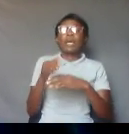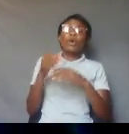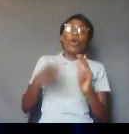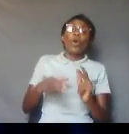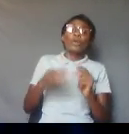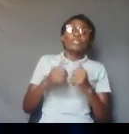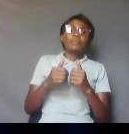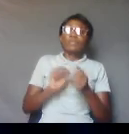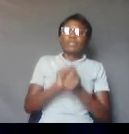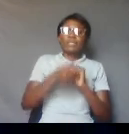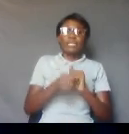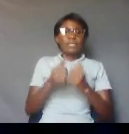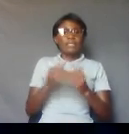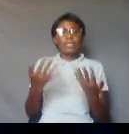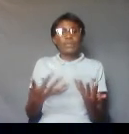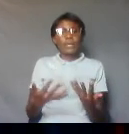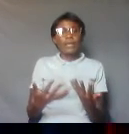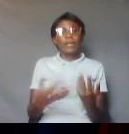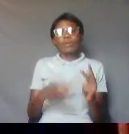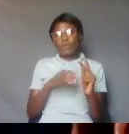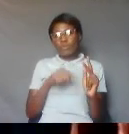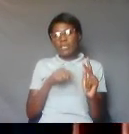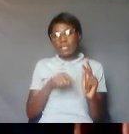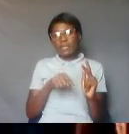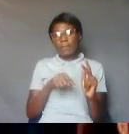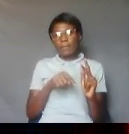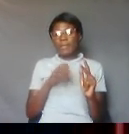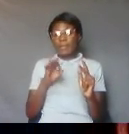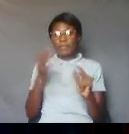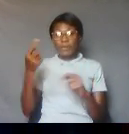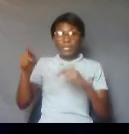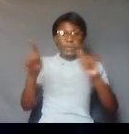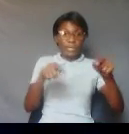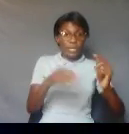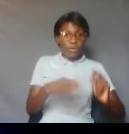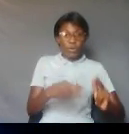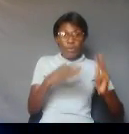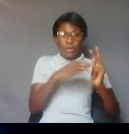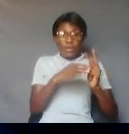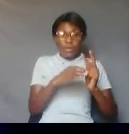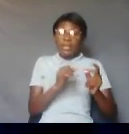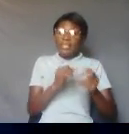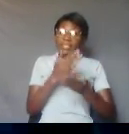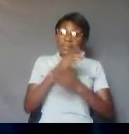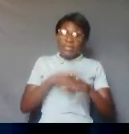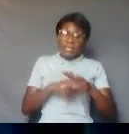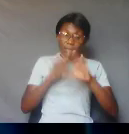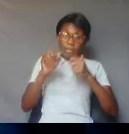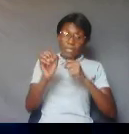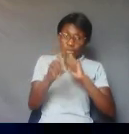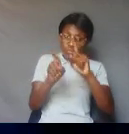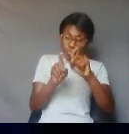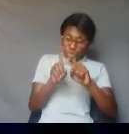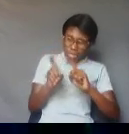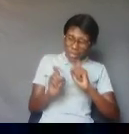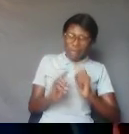begin to ask some of these questions. And as Charlene has said, there are no answers that I have given, but it's answers that come from the